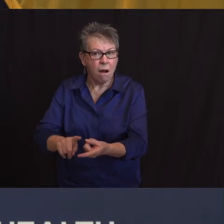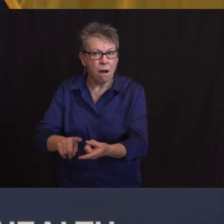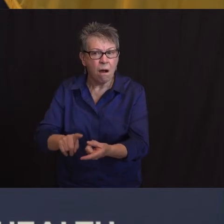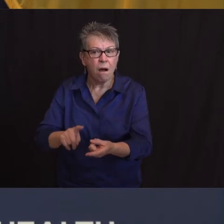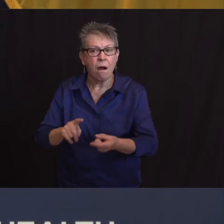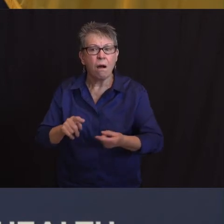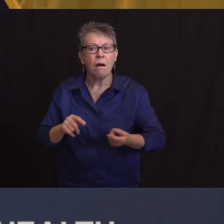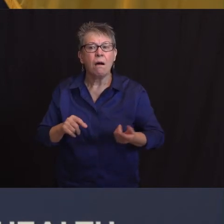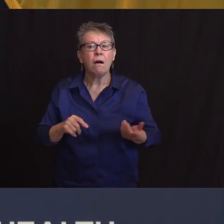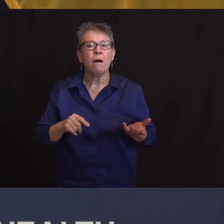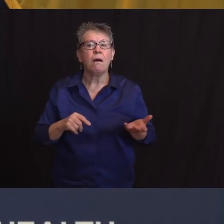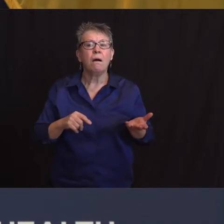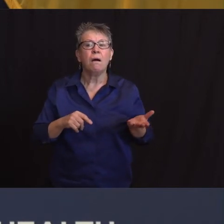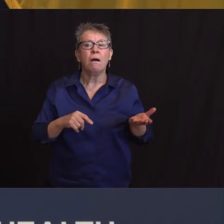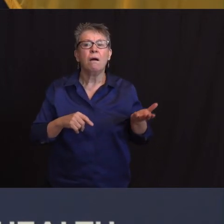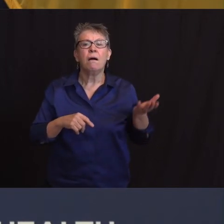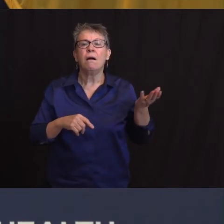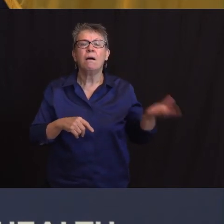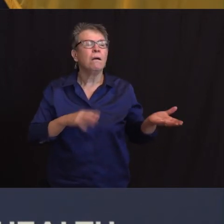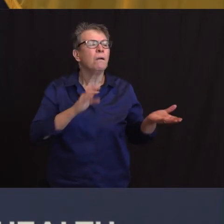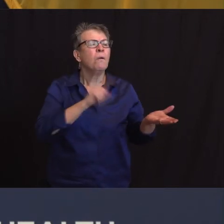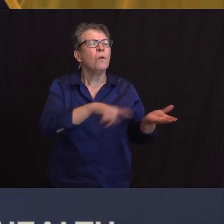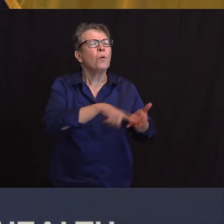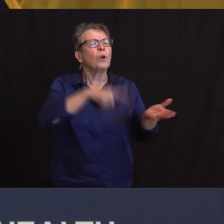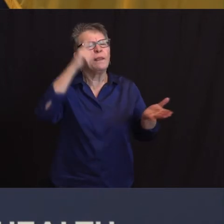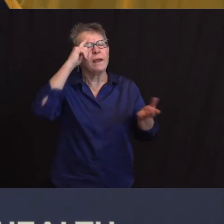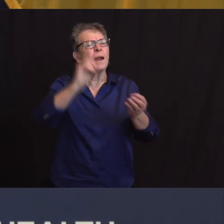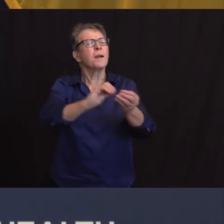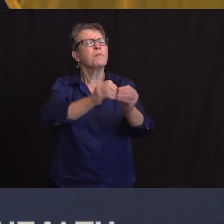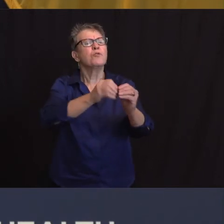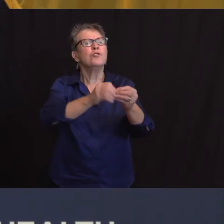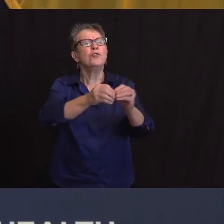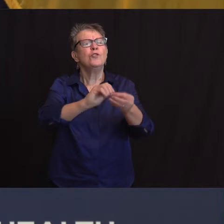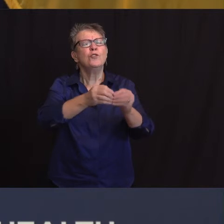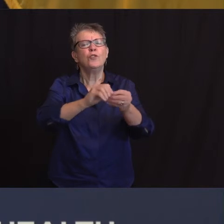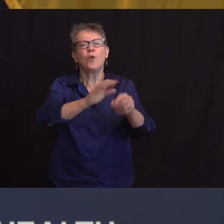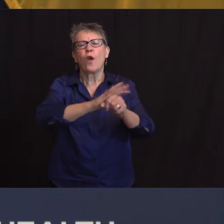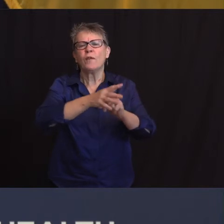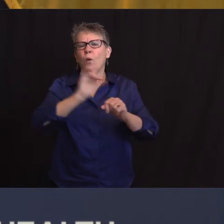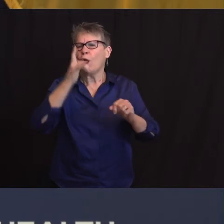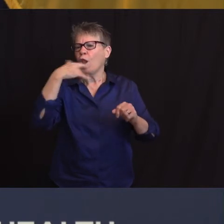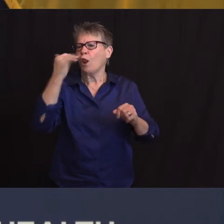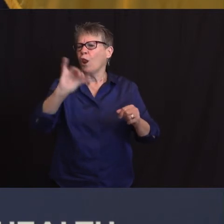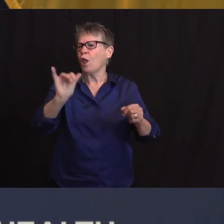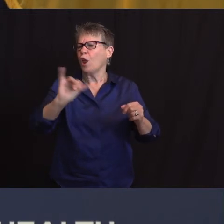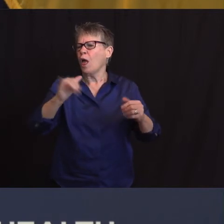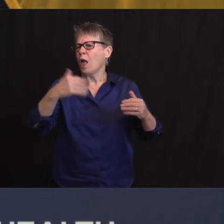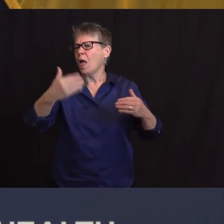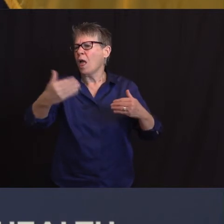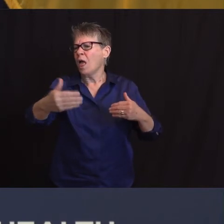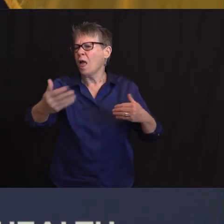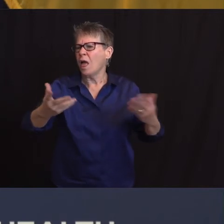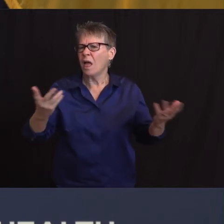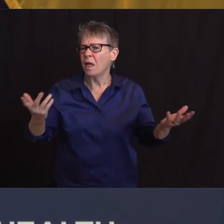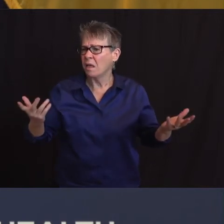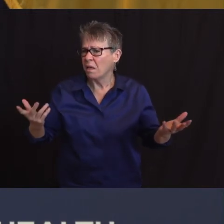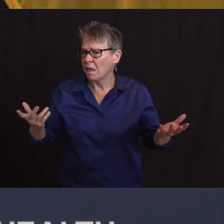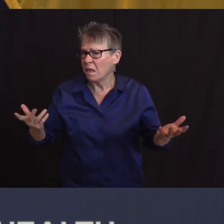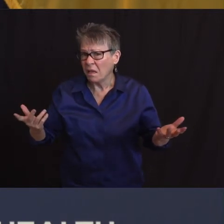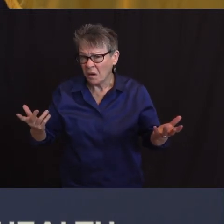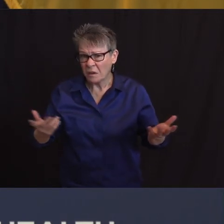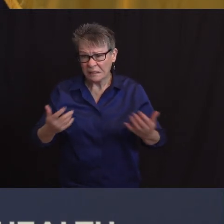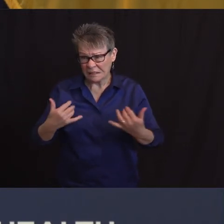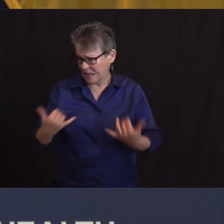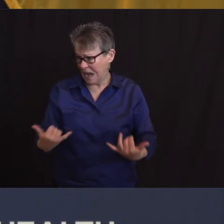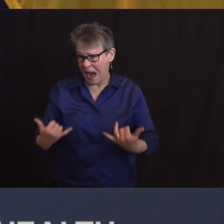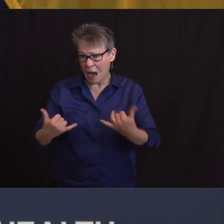specifically, if we're adding 100,000 or 200,000 vaccines a week, will